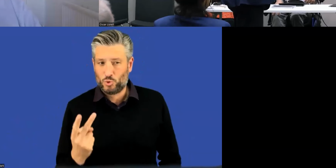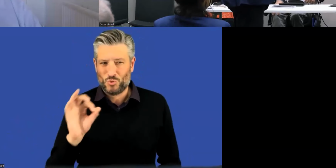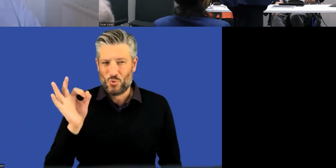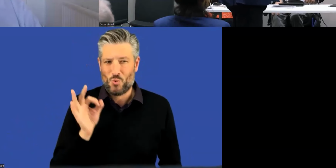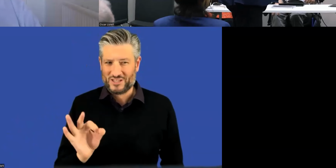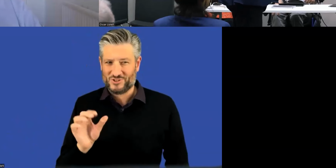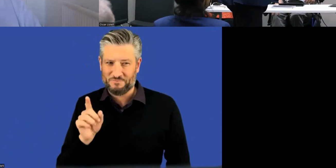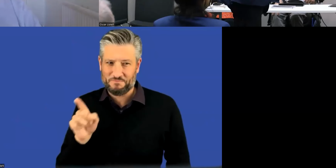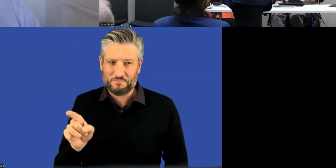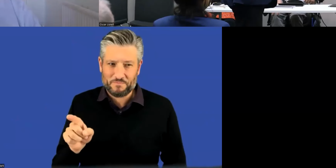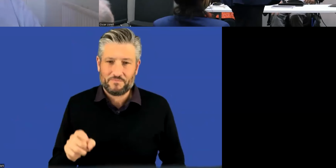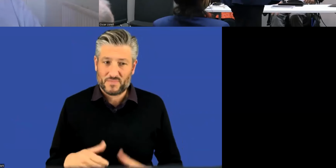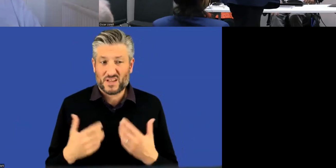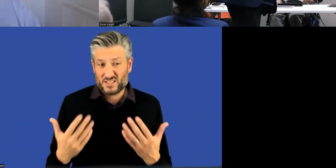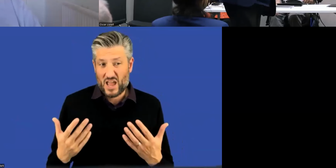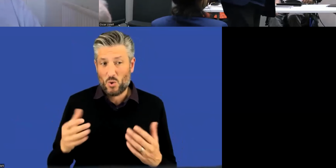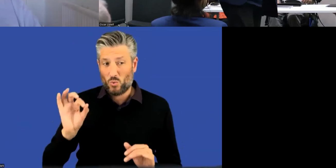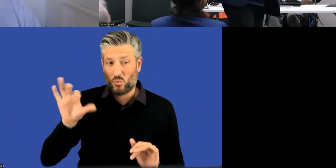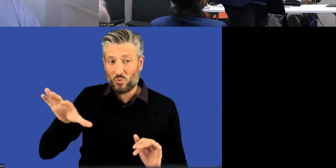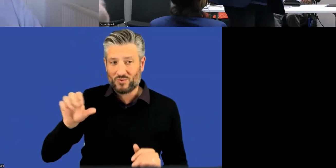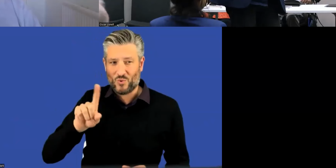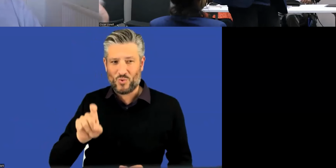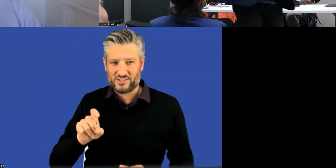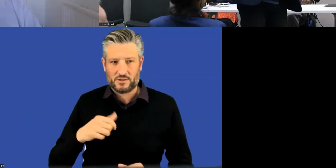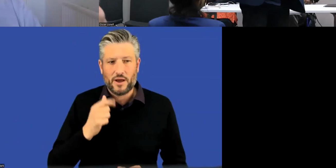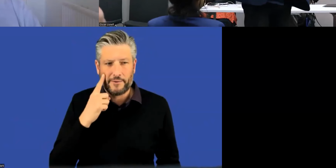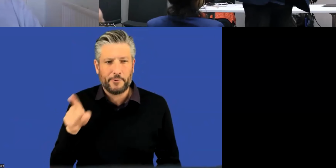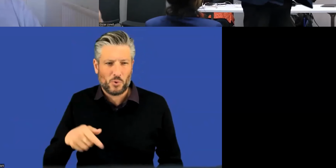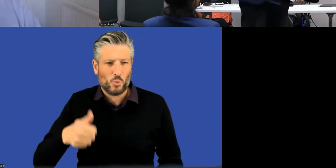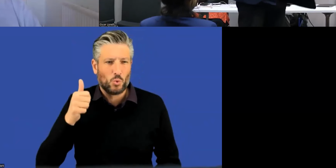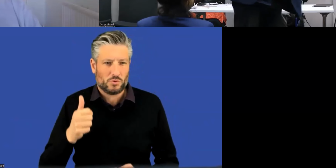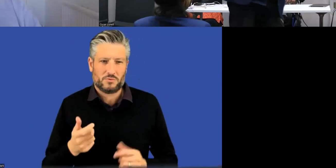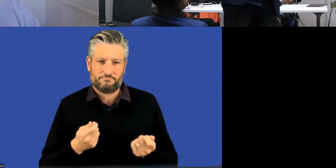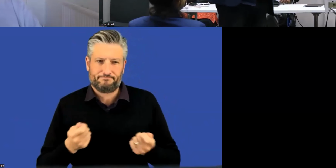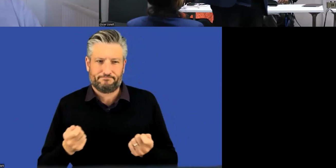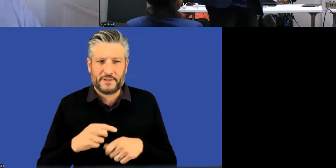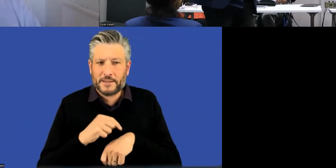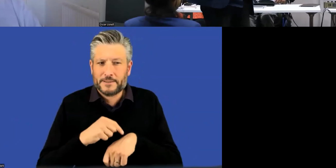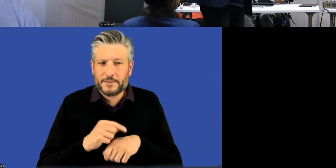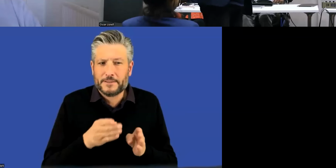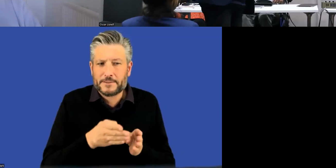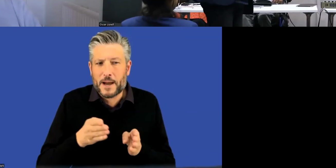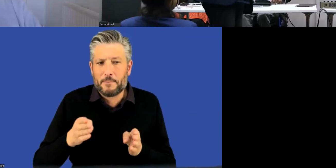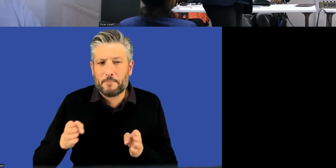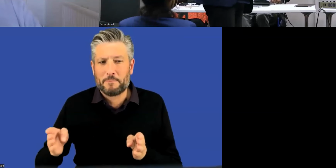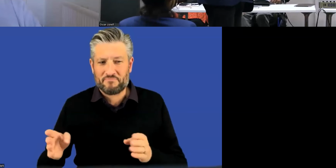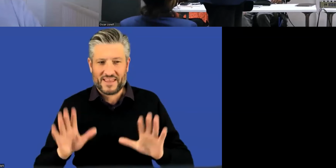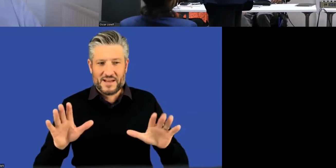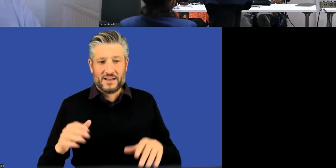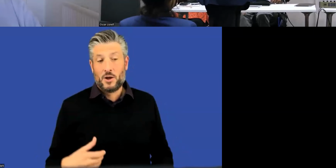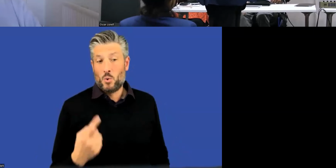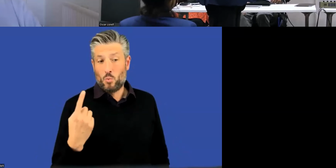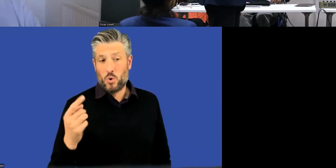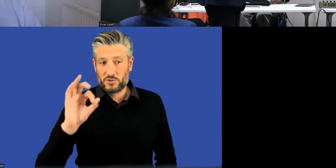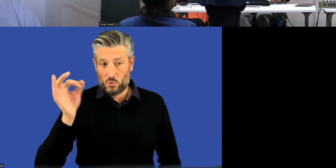beginning. Because I know how good you are organizing time, so this gives you your chance to organize your own time. First question is,